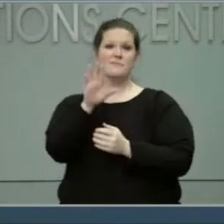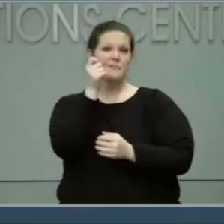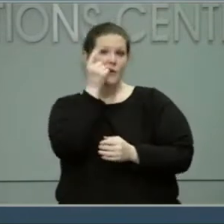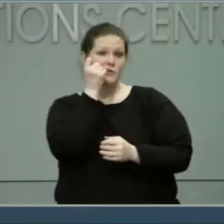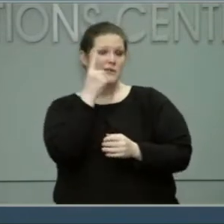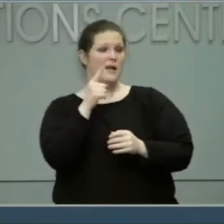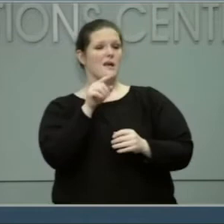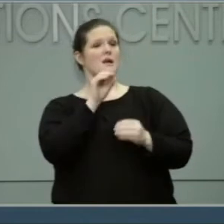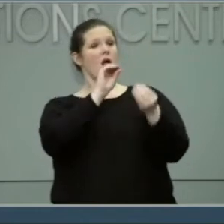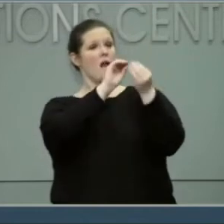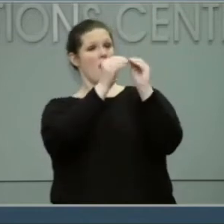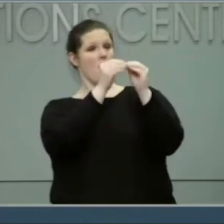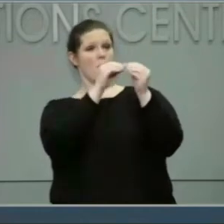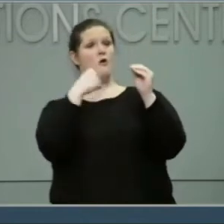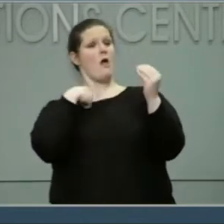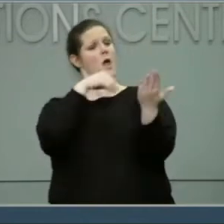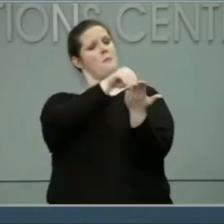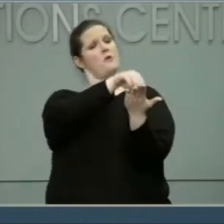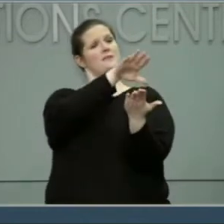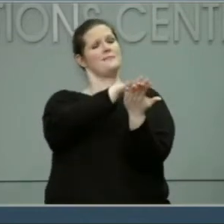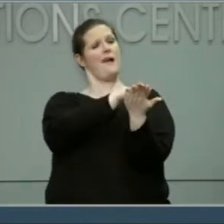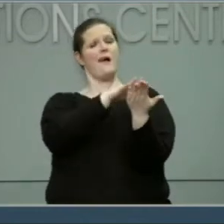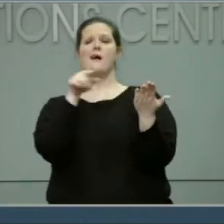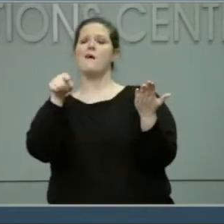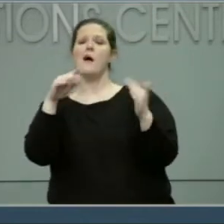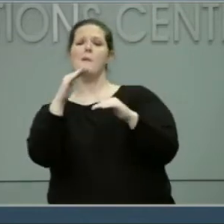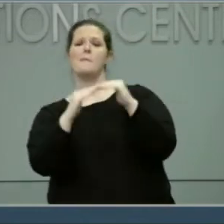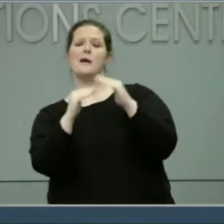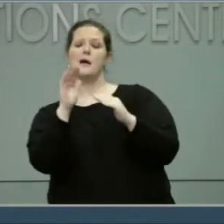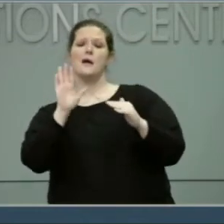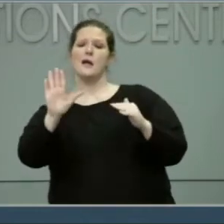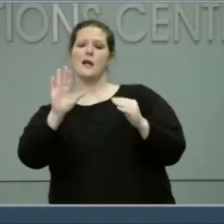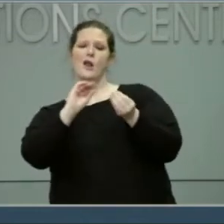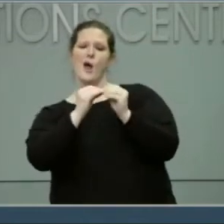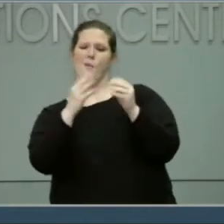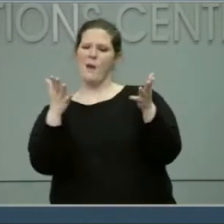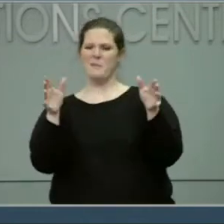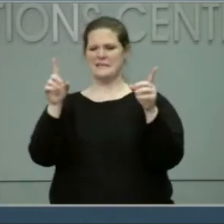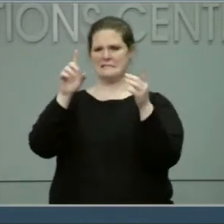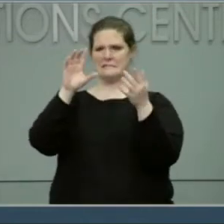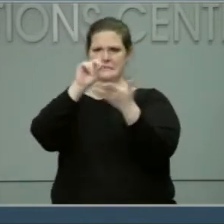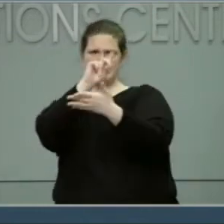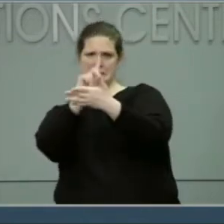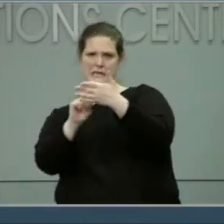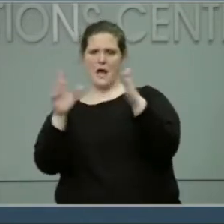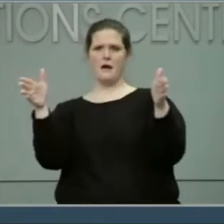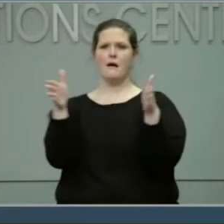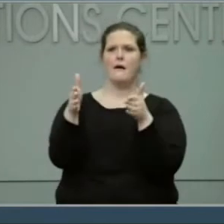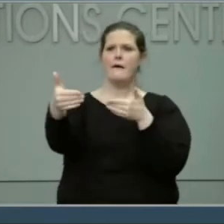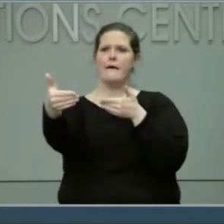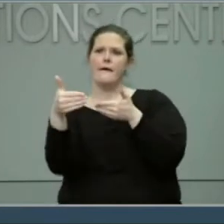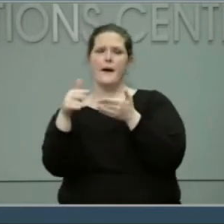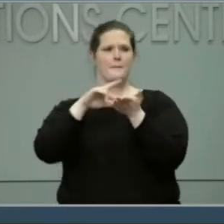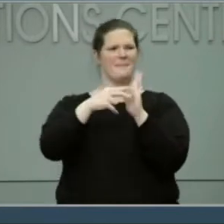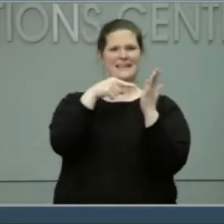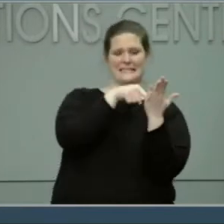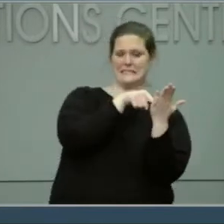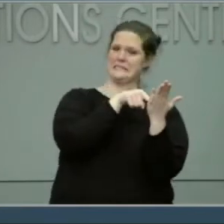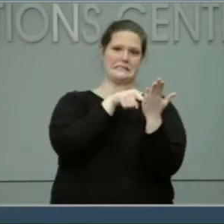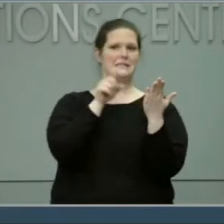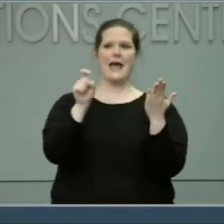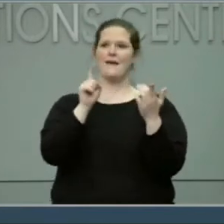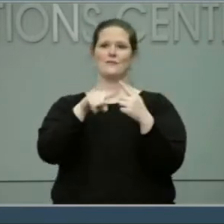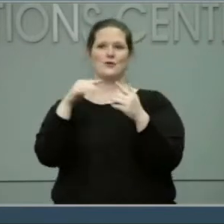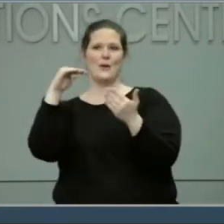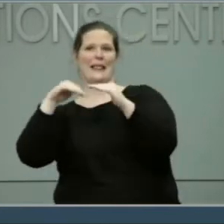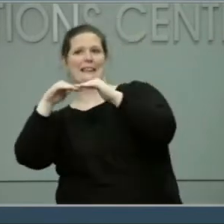reach the maximum occupancy that's allowed by the order. So here are the main changes. Some places